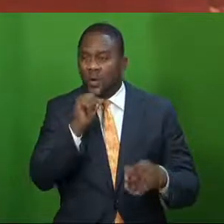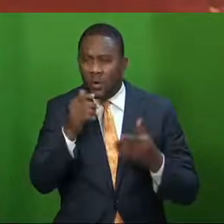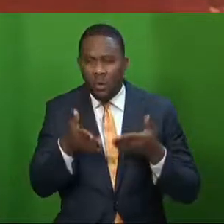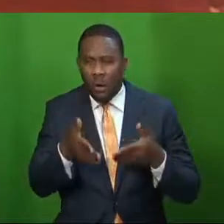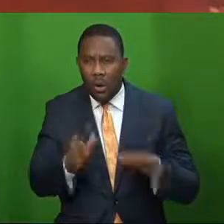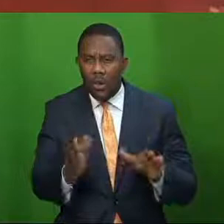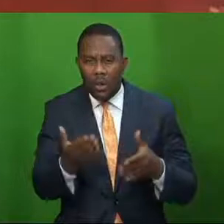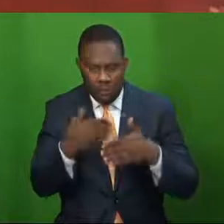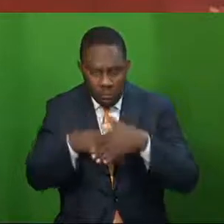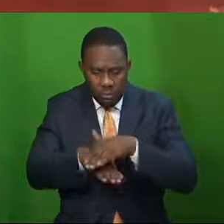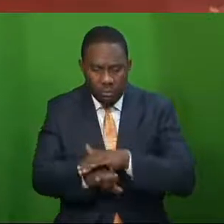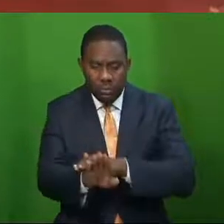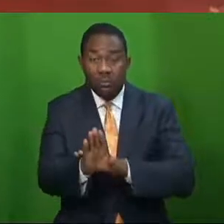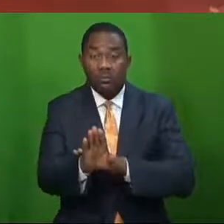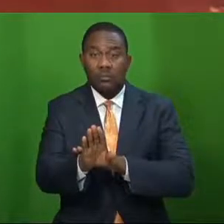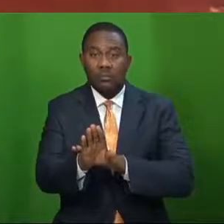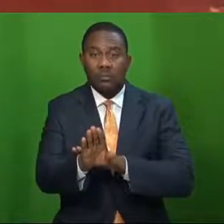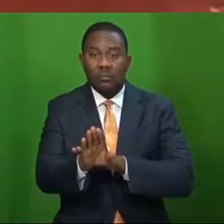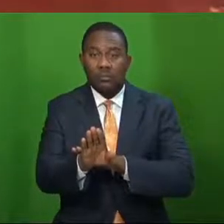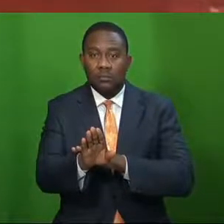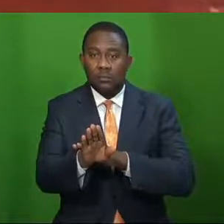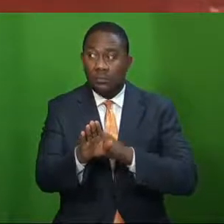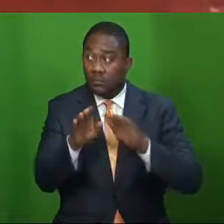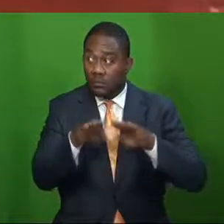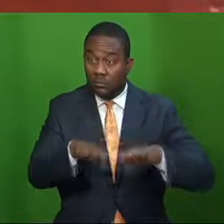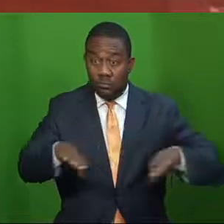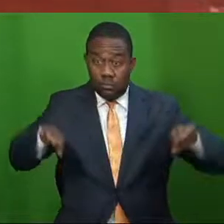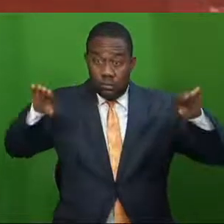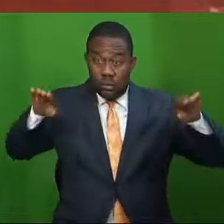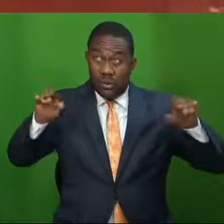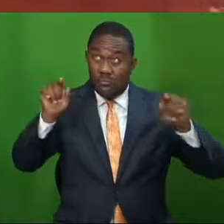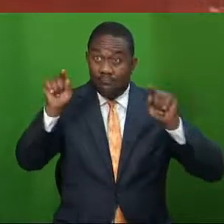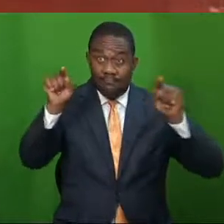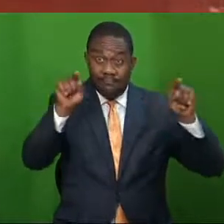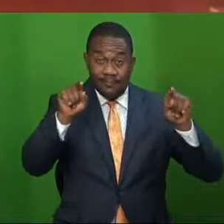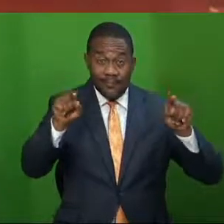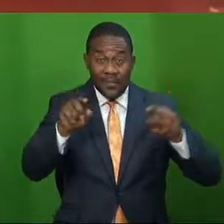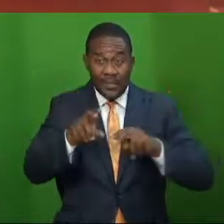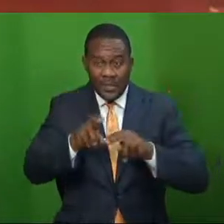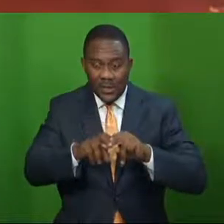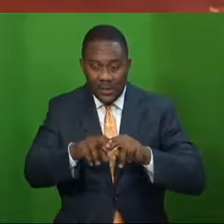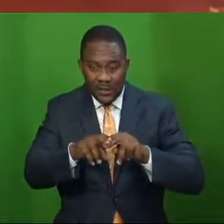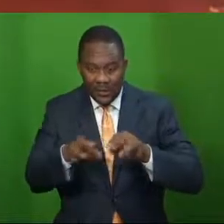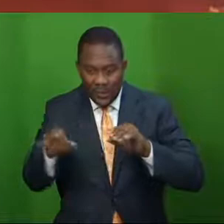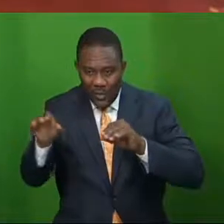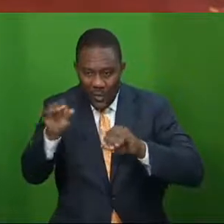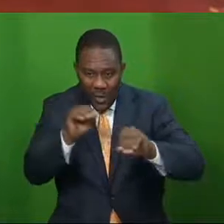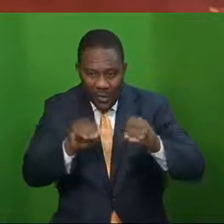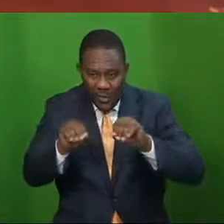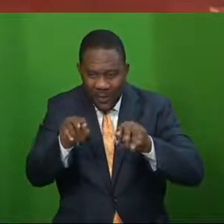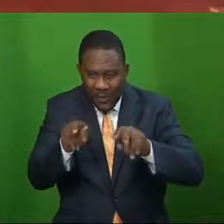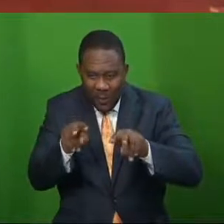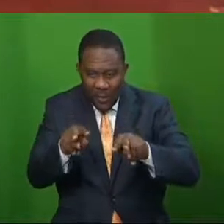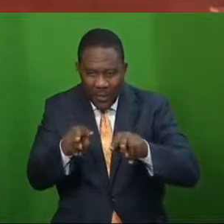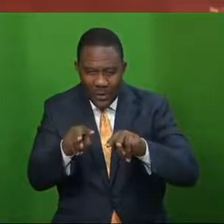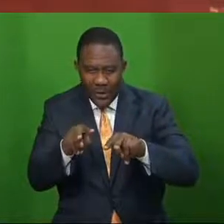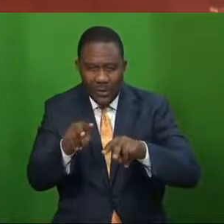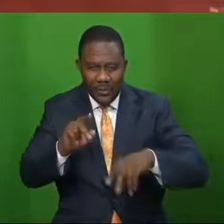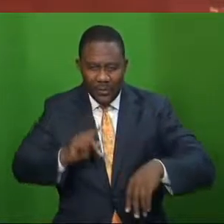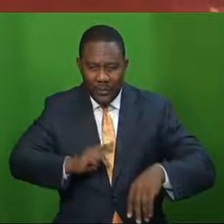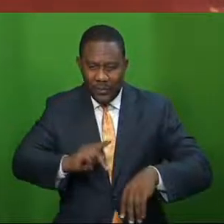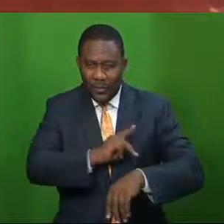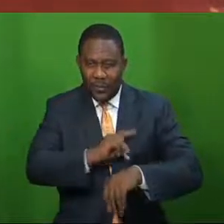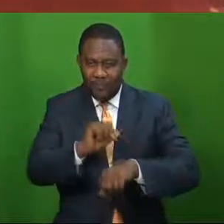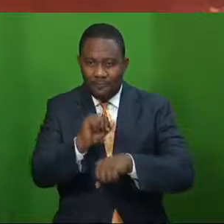allowed into the public gallery to observe proceedings in the House.